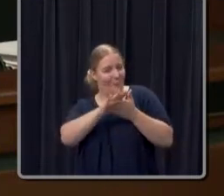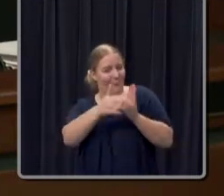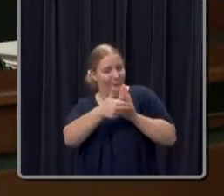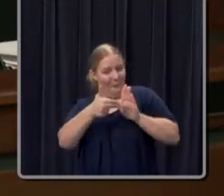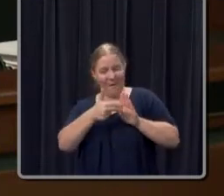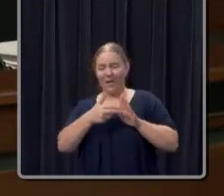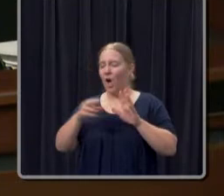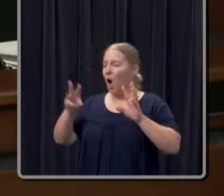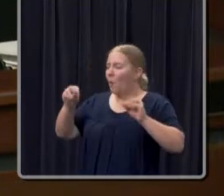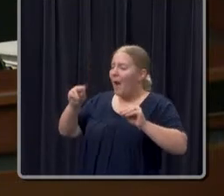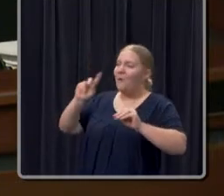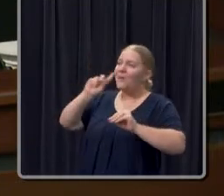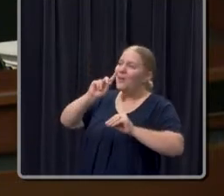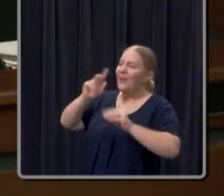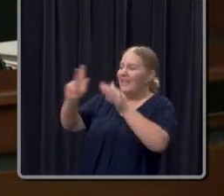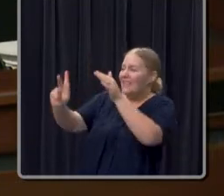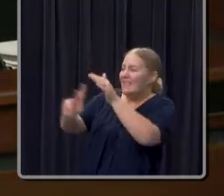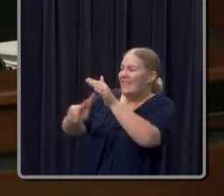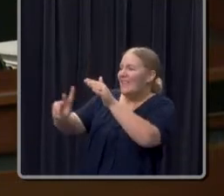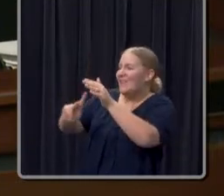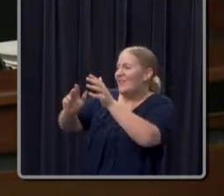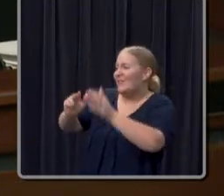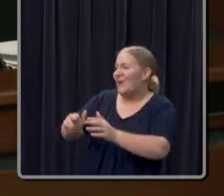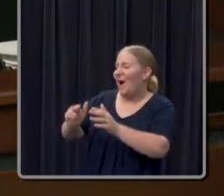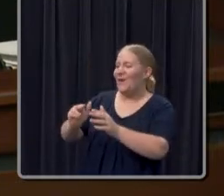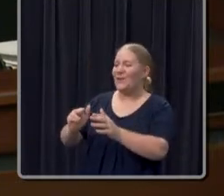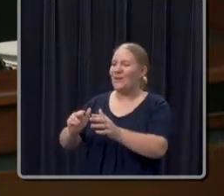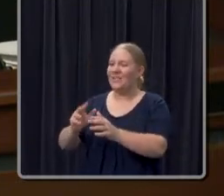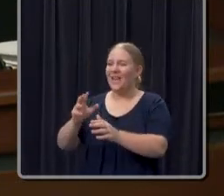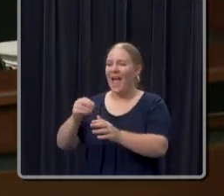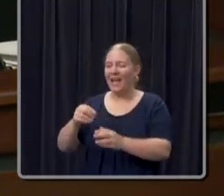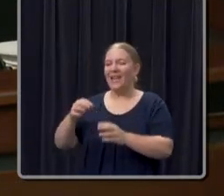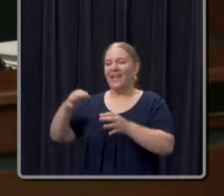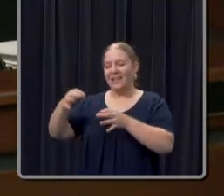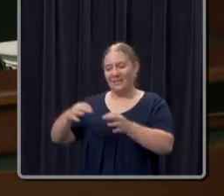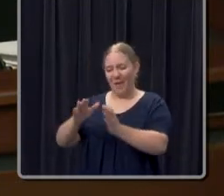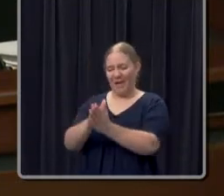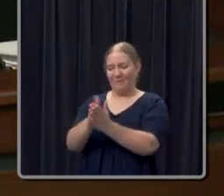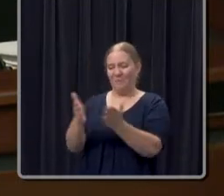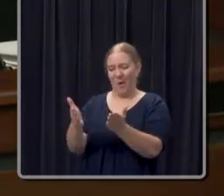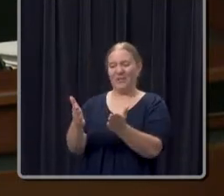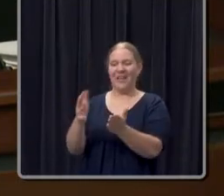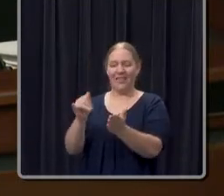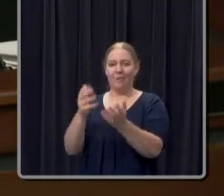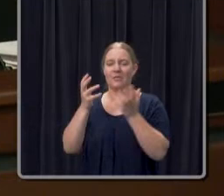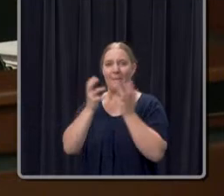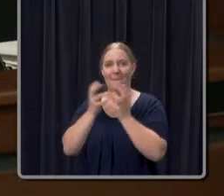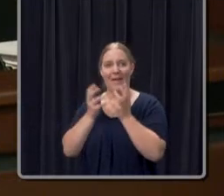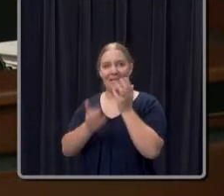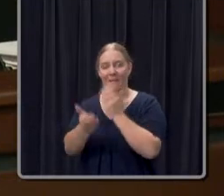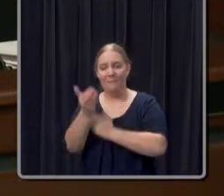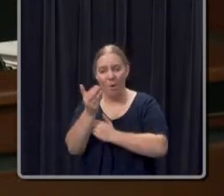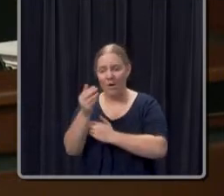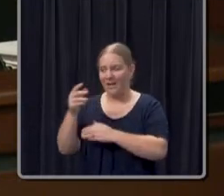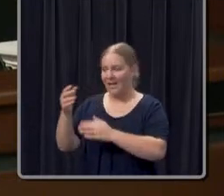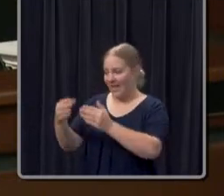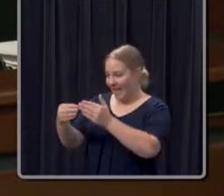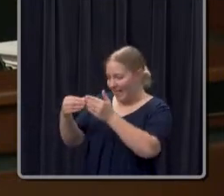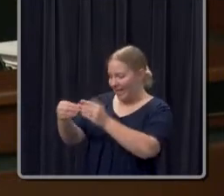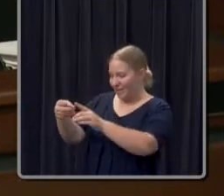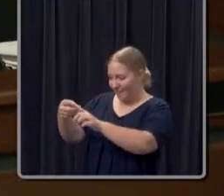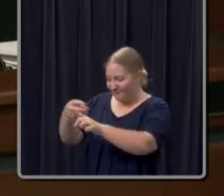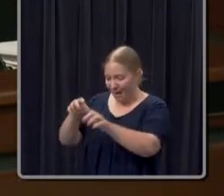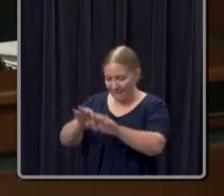Wow, hearing kindergartners articulate that and walk through their books, that was an amazing morning of leadership from